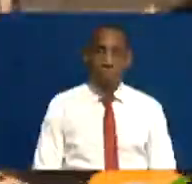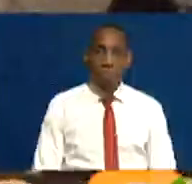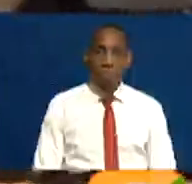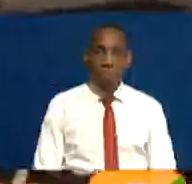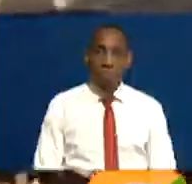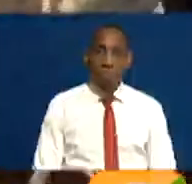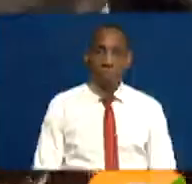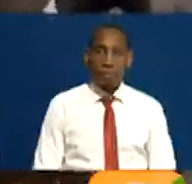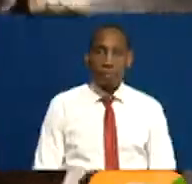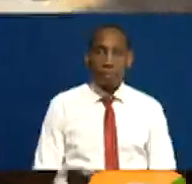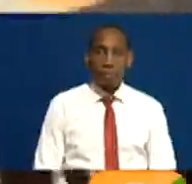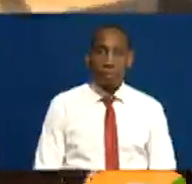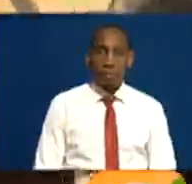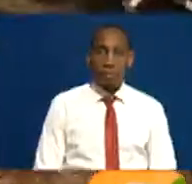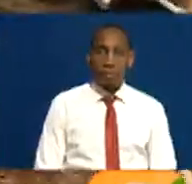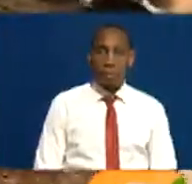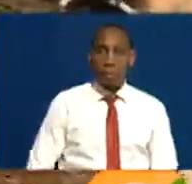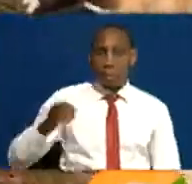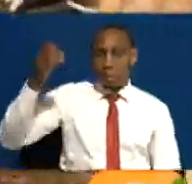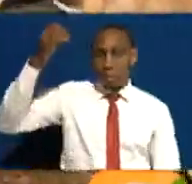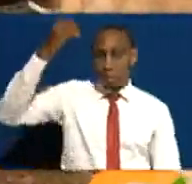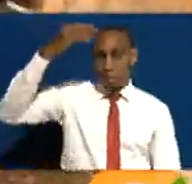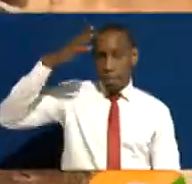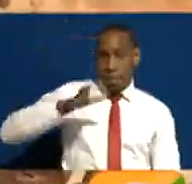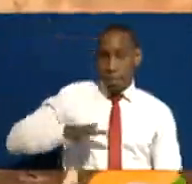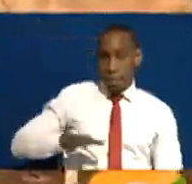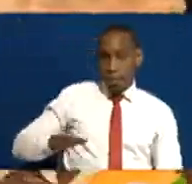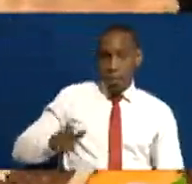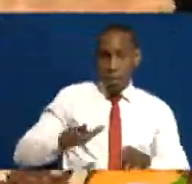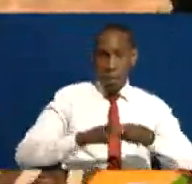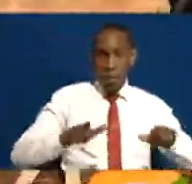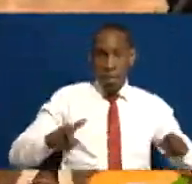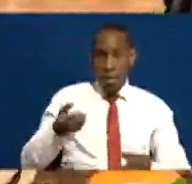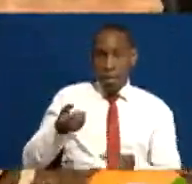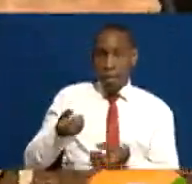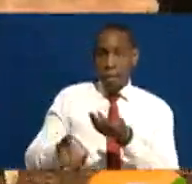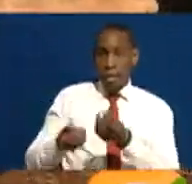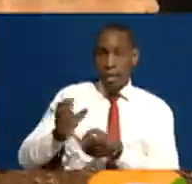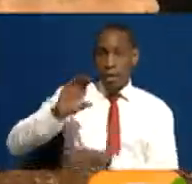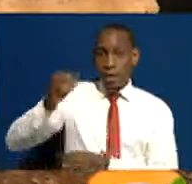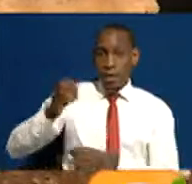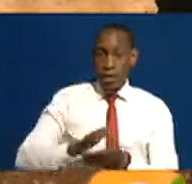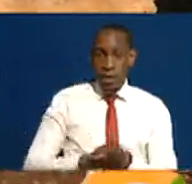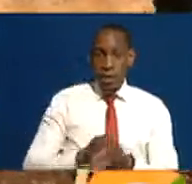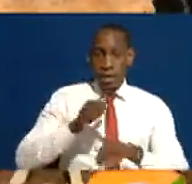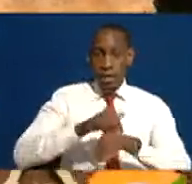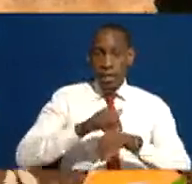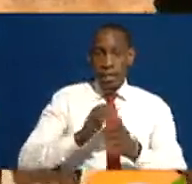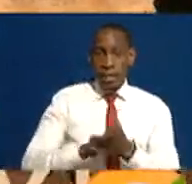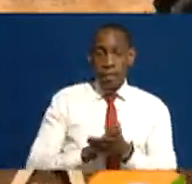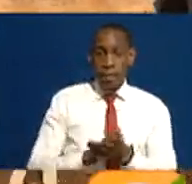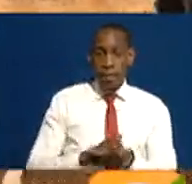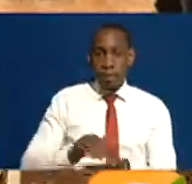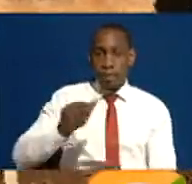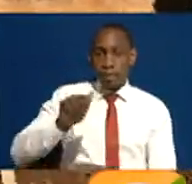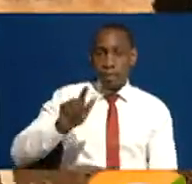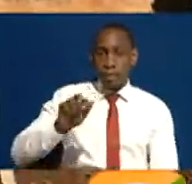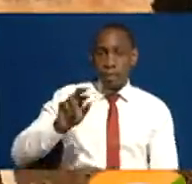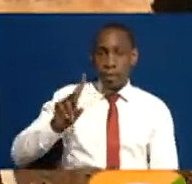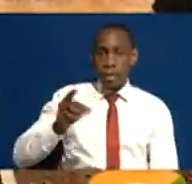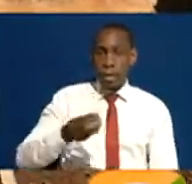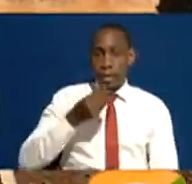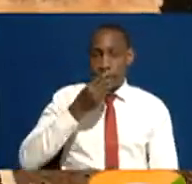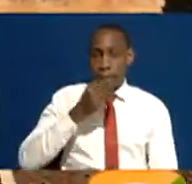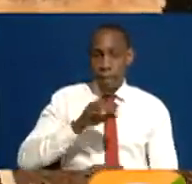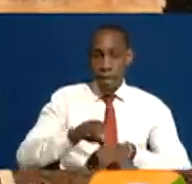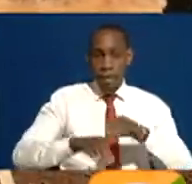A bright, sunny morning at this farm in Eldama Ravine, Baringo County, and it is time for Alfred Rono to feed